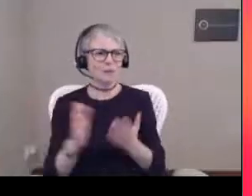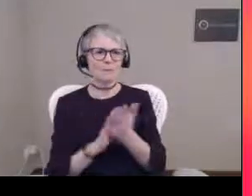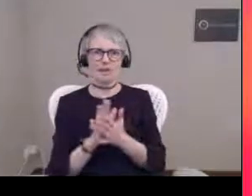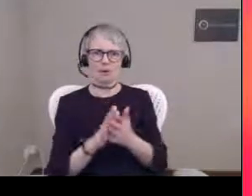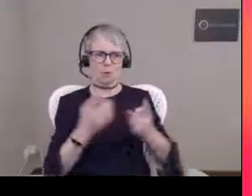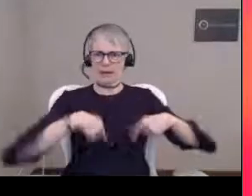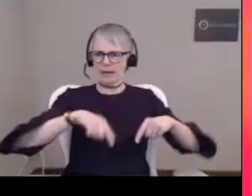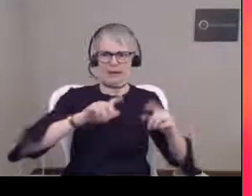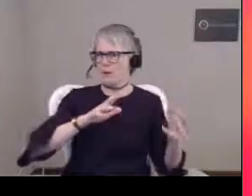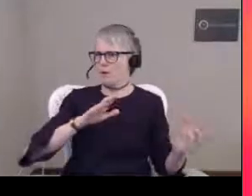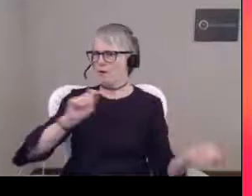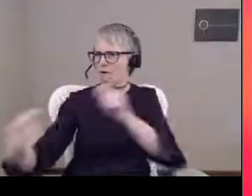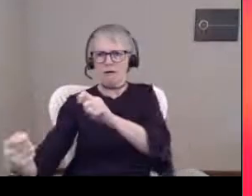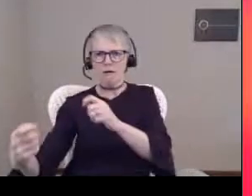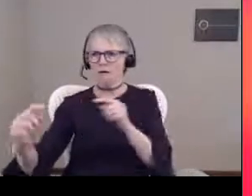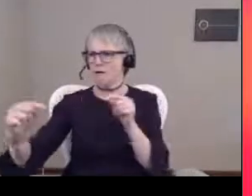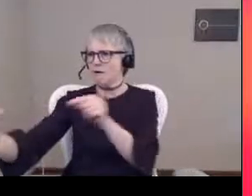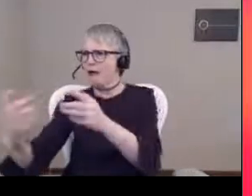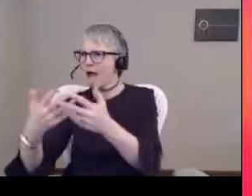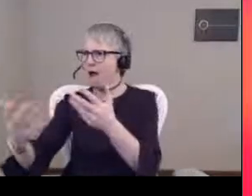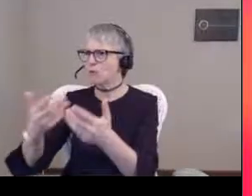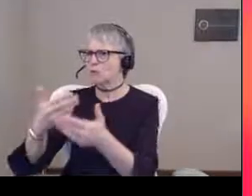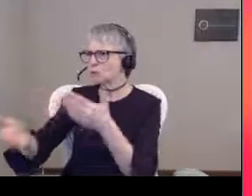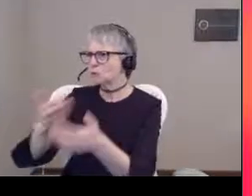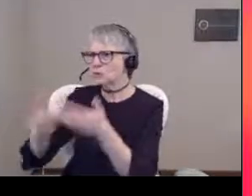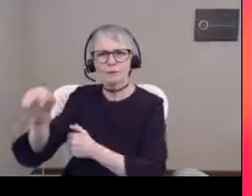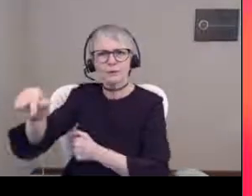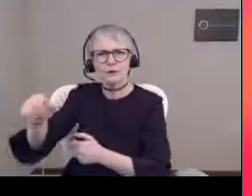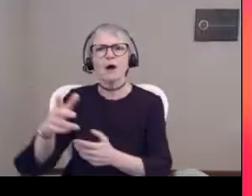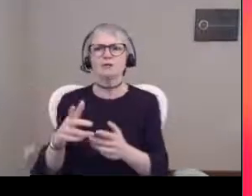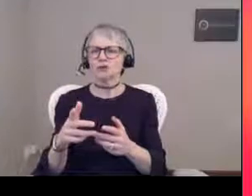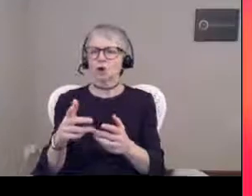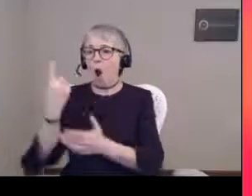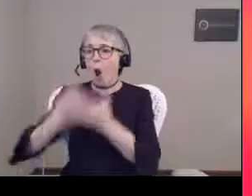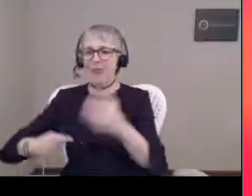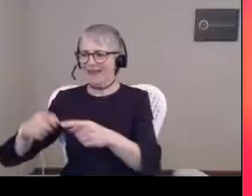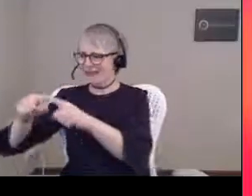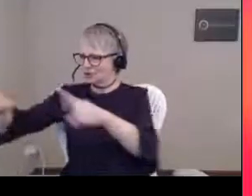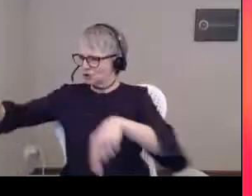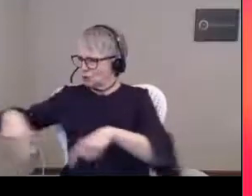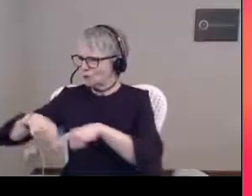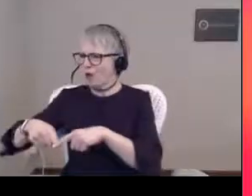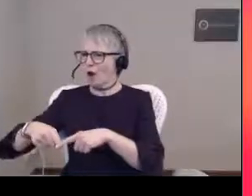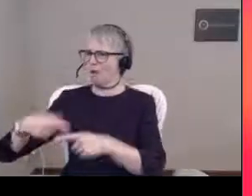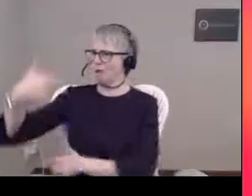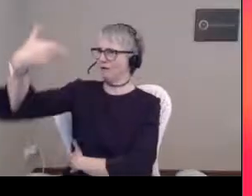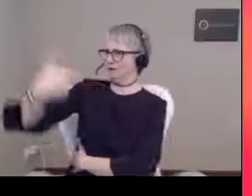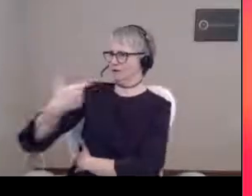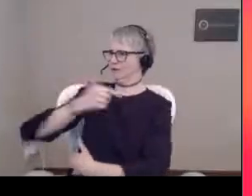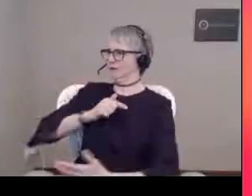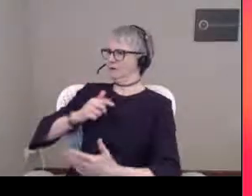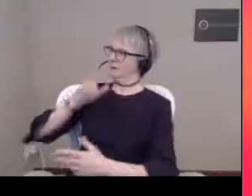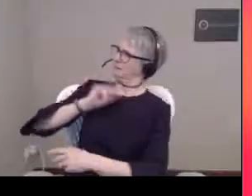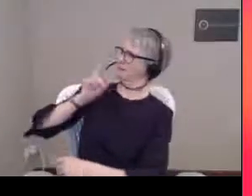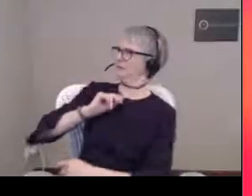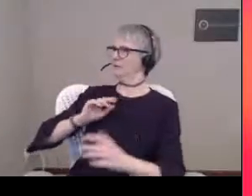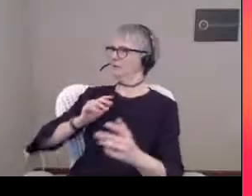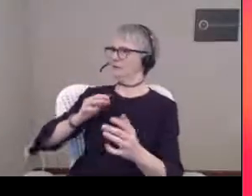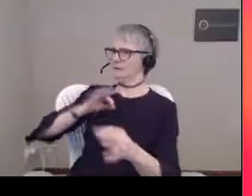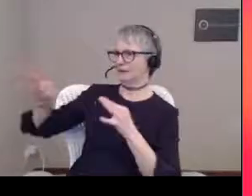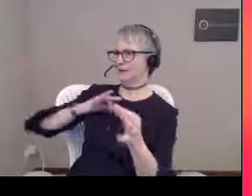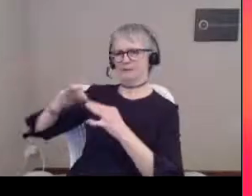just like Jane says, in front of the camera. There is the studio as well with the working on shows piece. There's the commercial advertising to